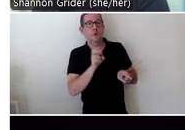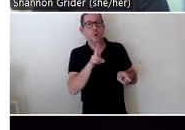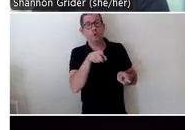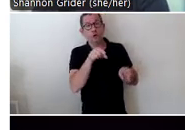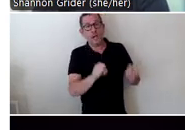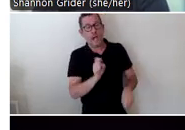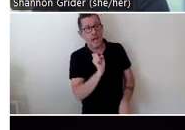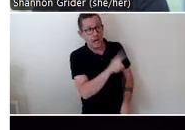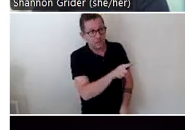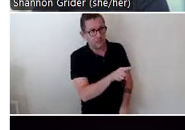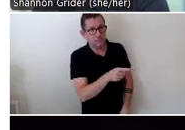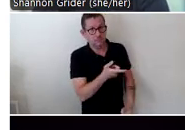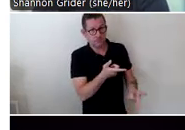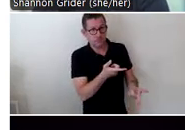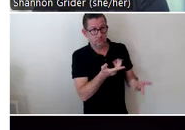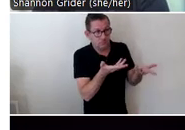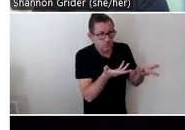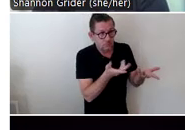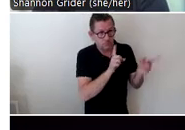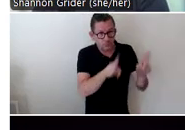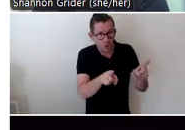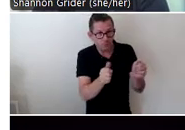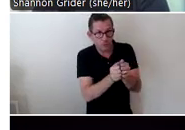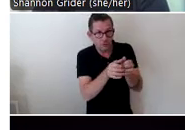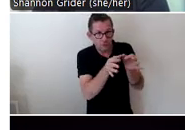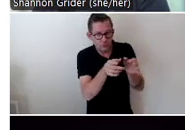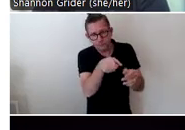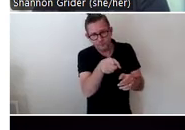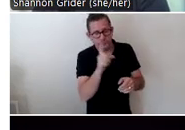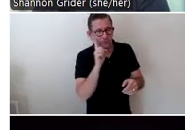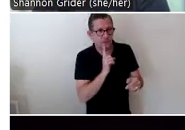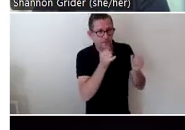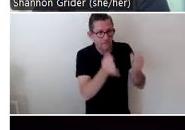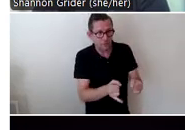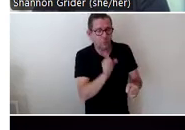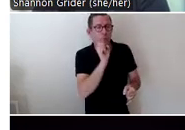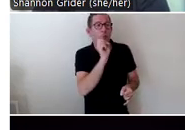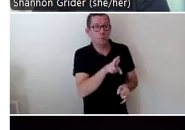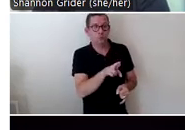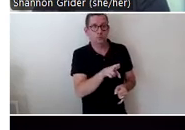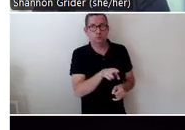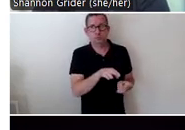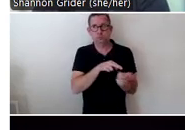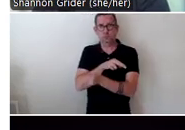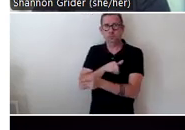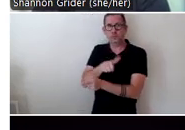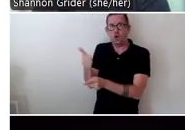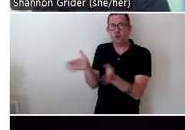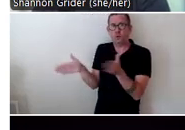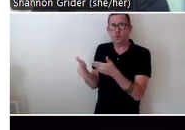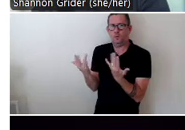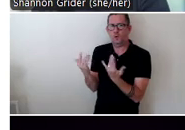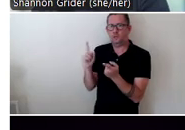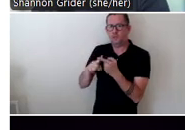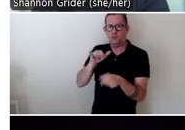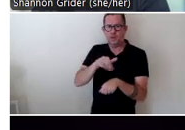when the interpreter knows that they should not do that, should not already go up and contact the deaf individual. They may go to the